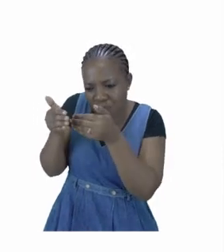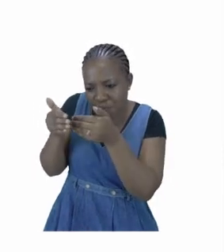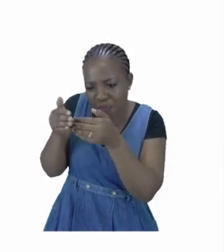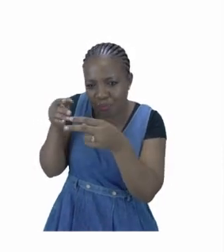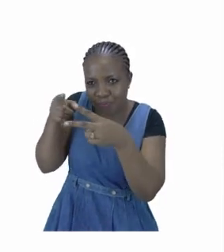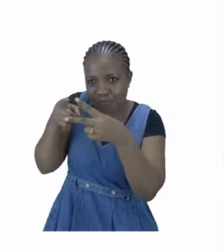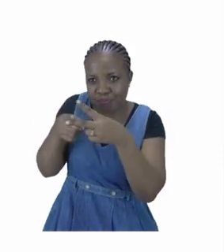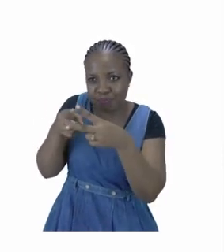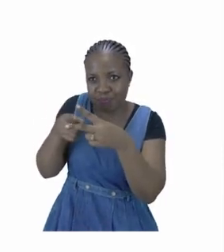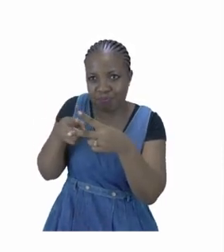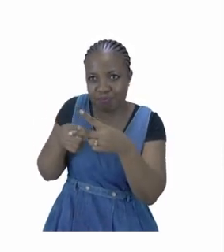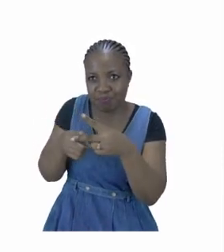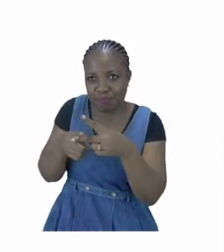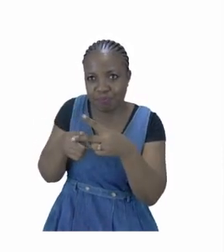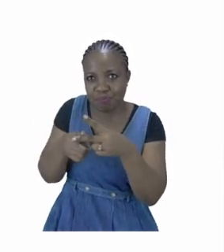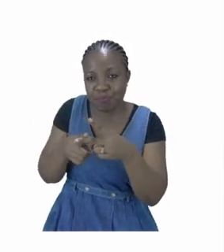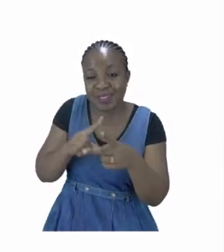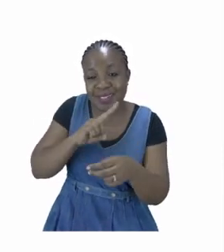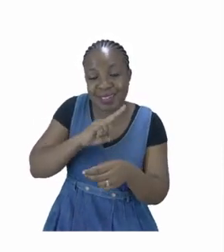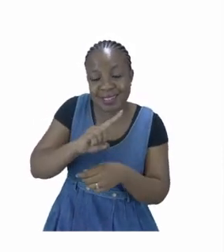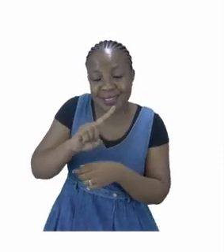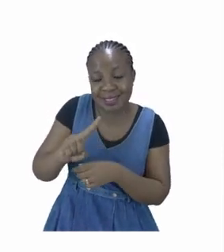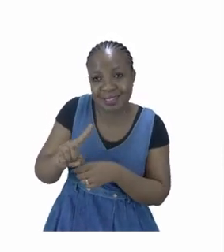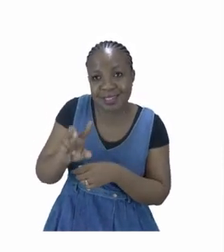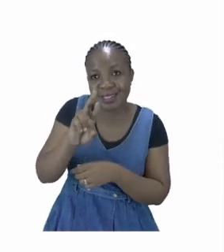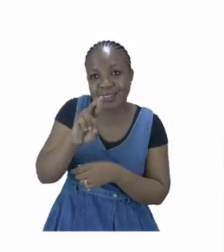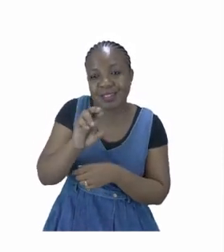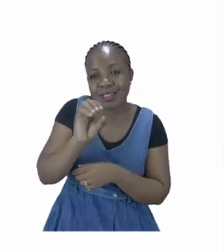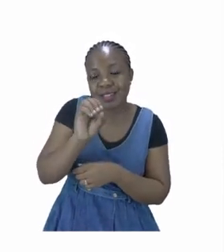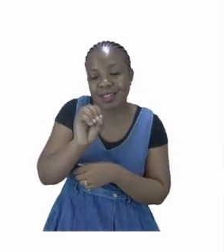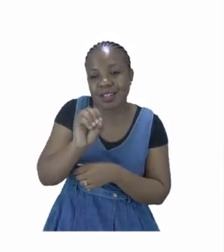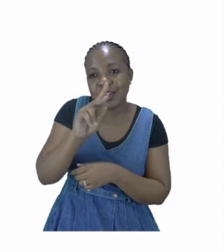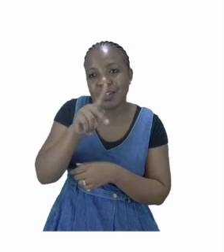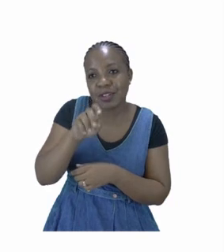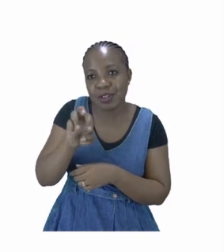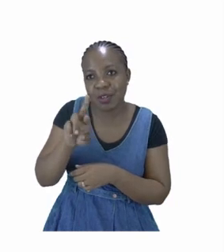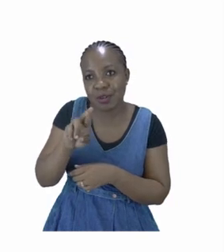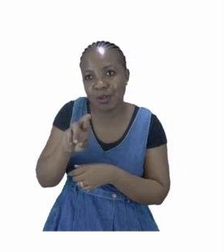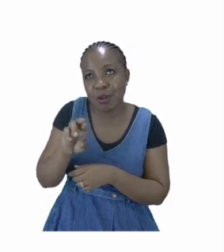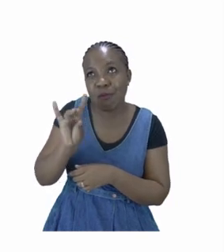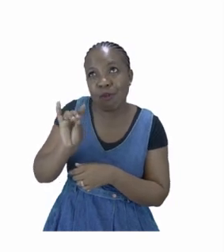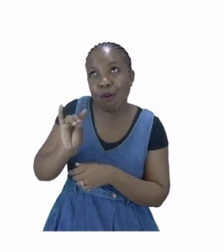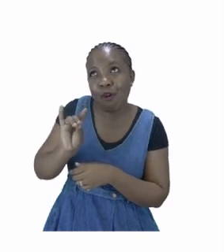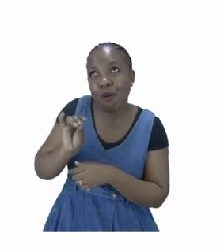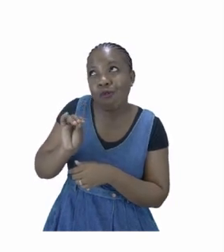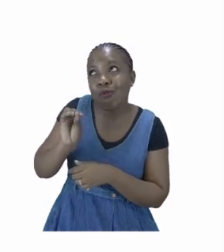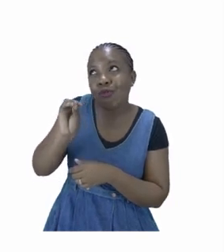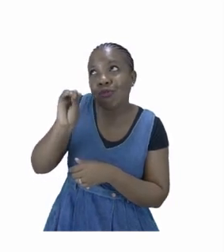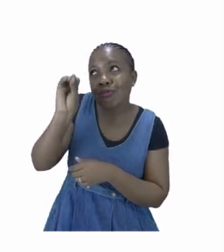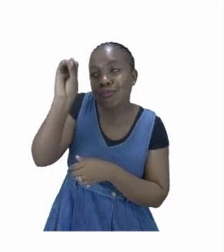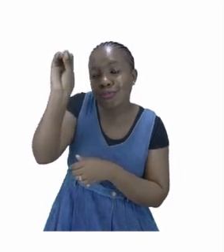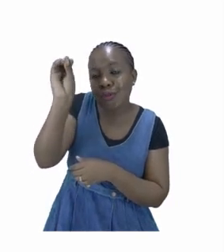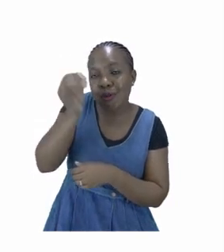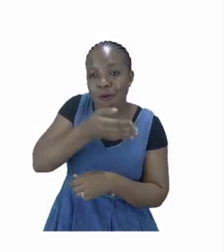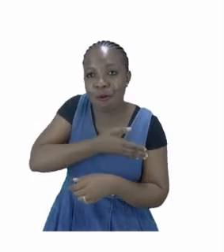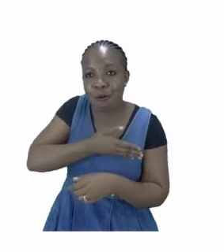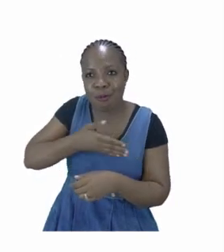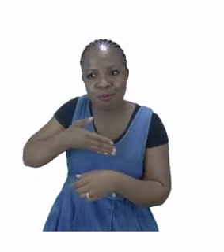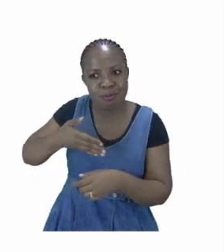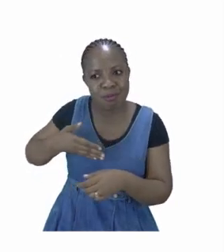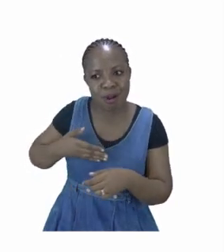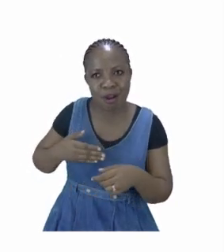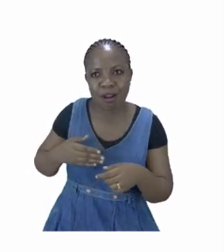Mrs. Ropa is a tall woman and she wears glasses. She